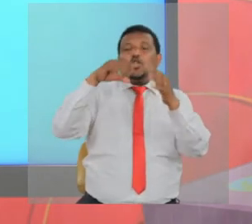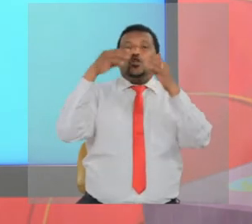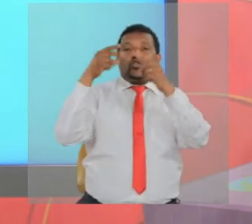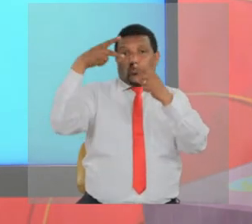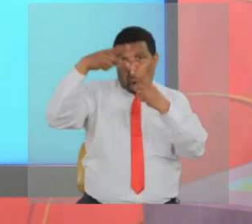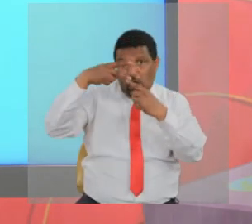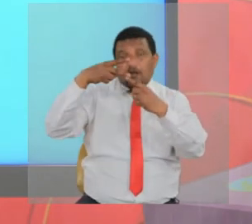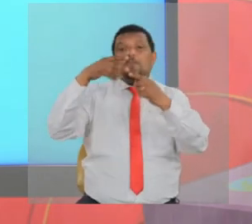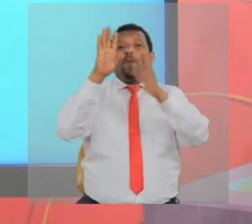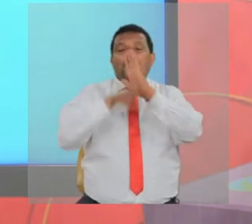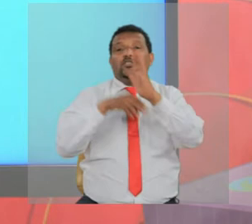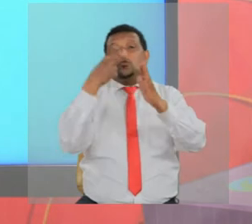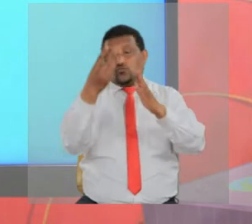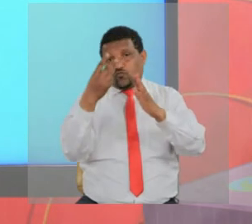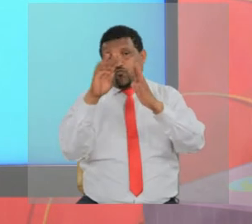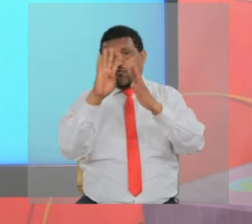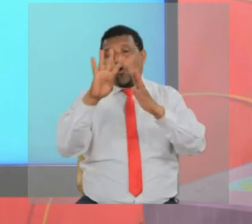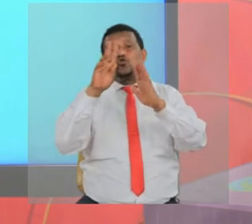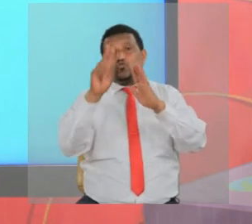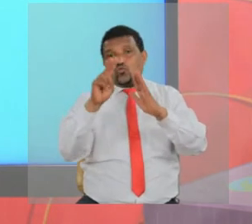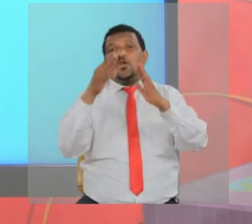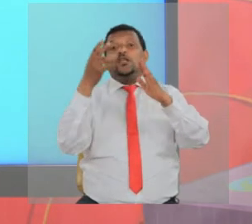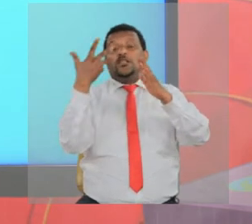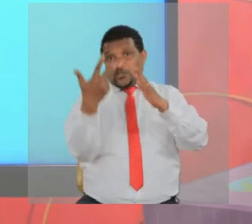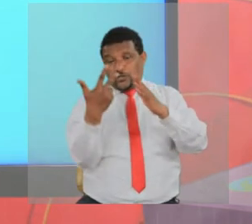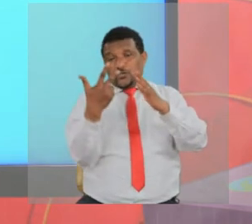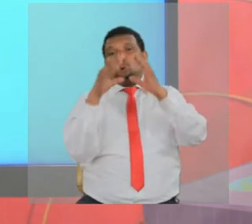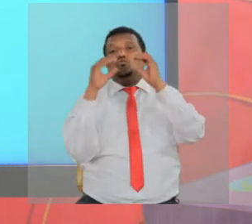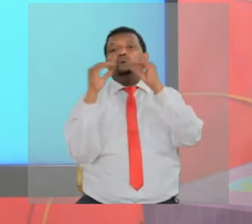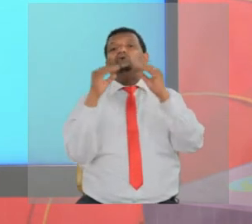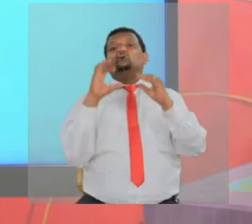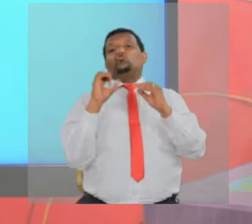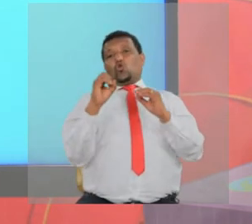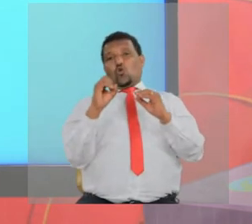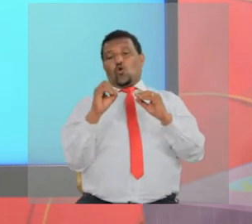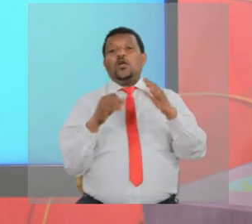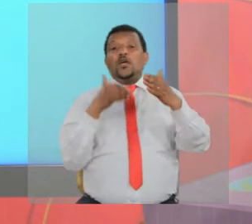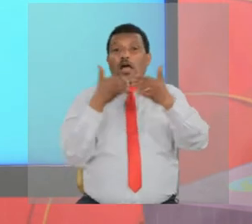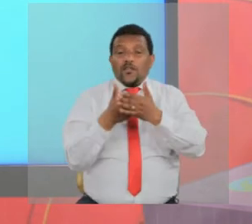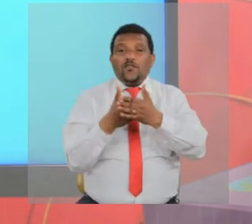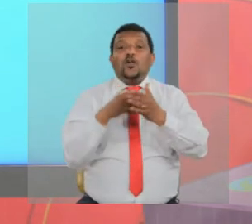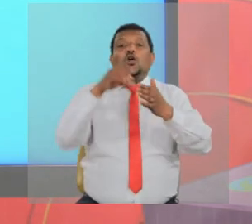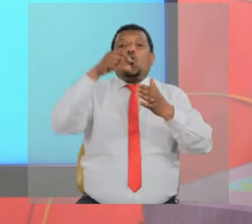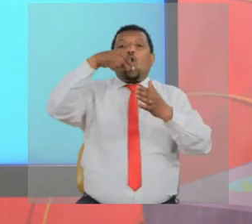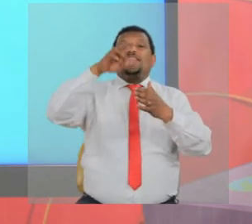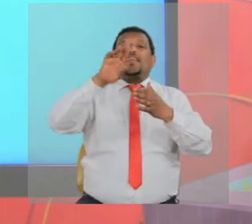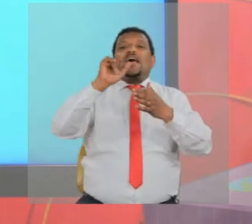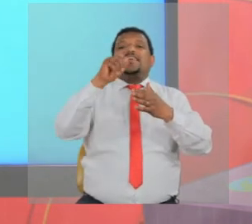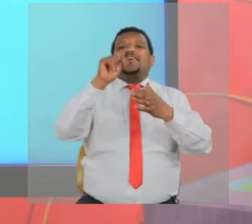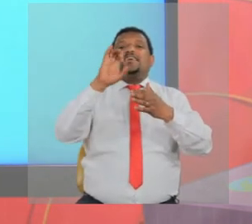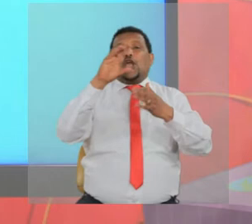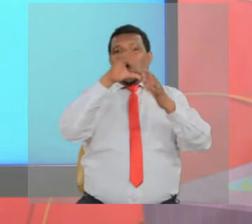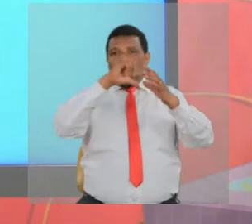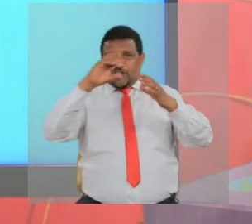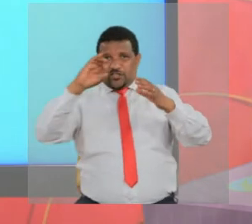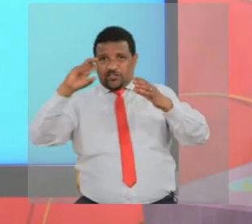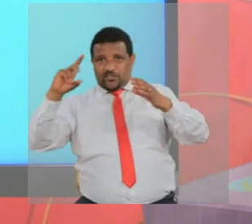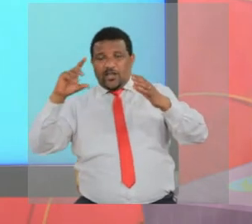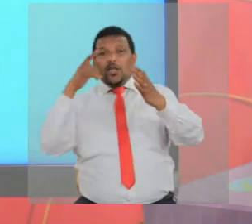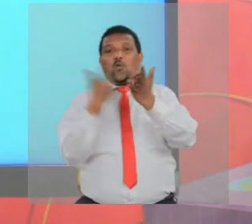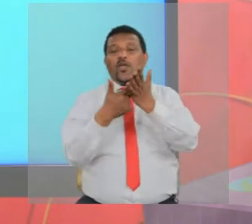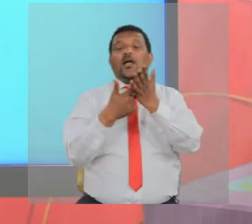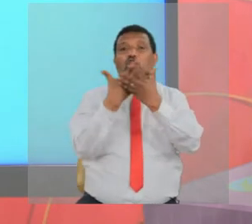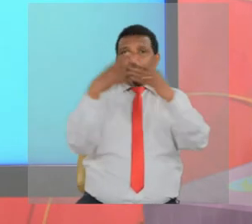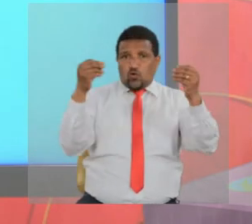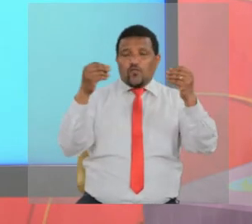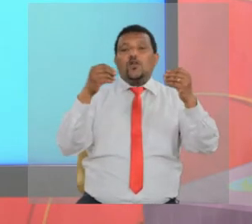is equal to 0. When we connect like terms together, now we arrived at a quadratic equation. So we can solve